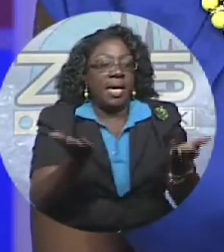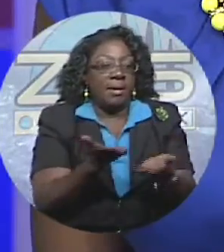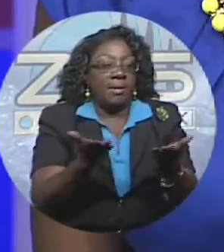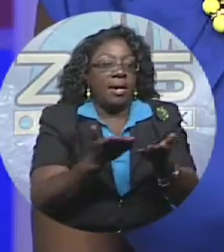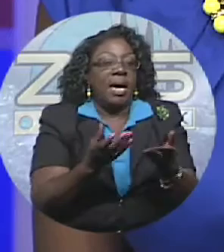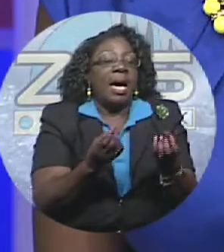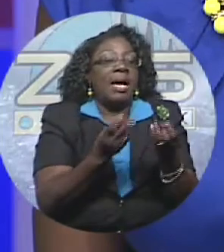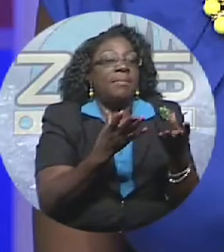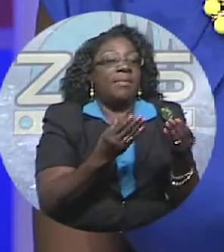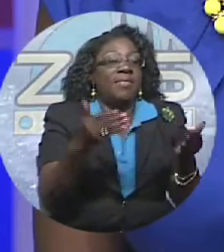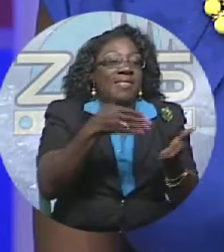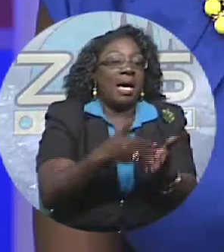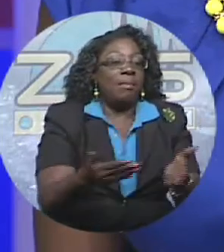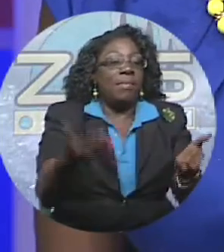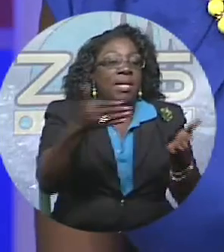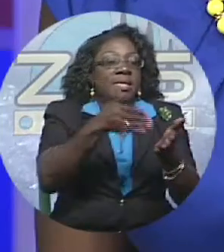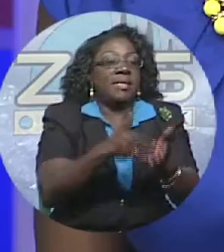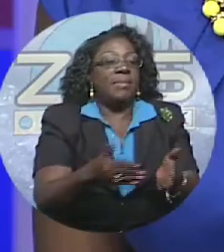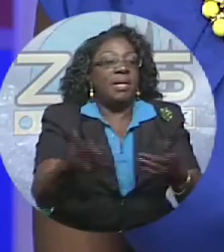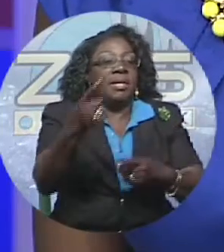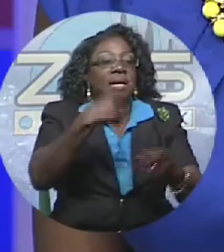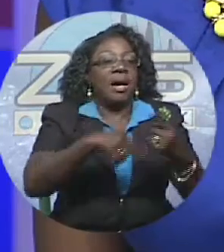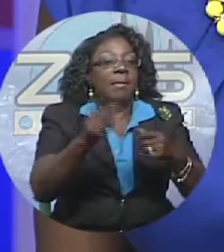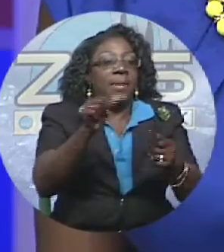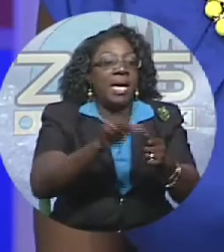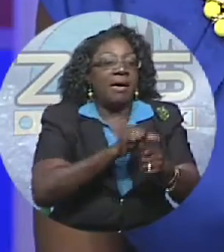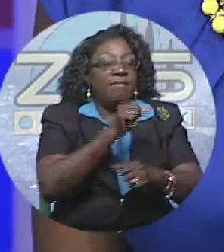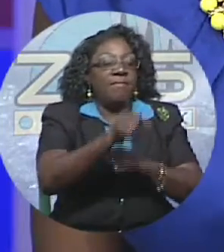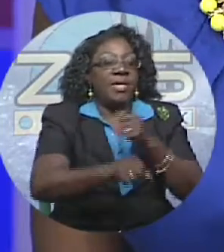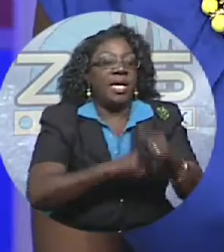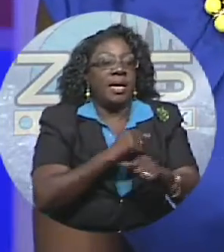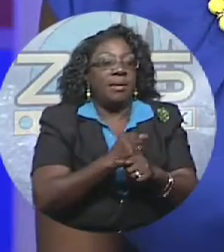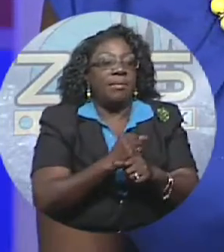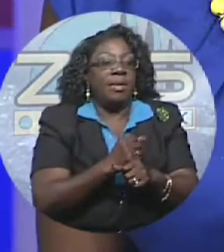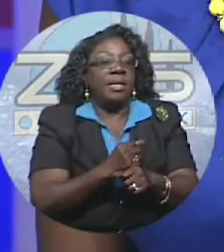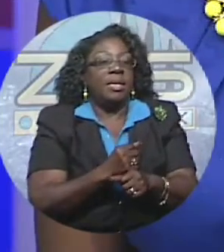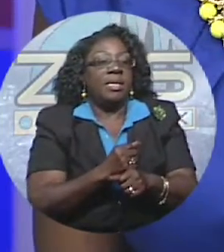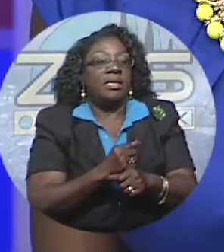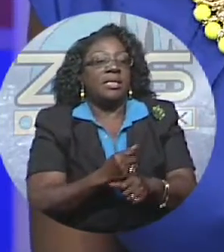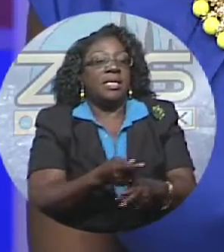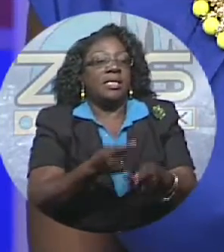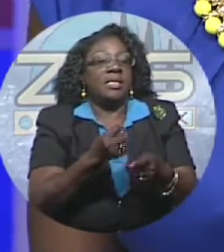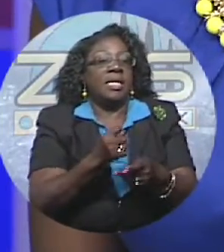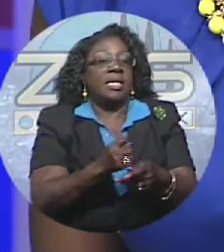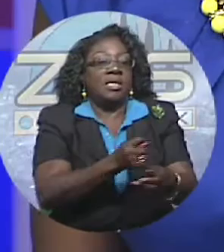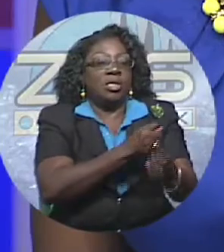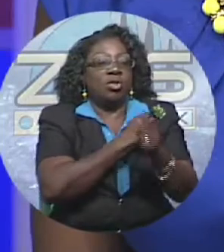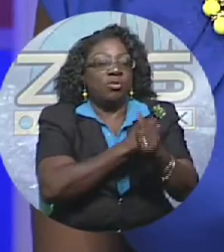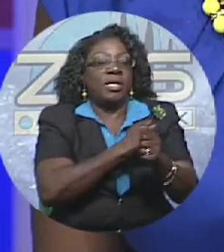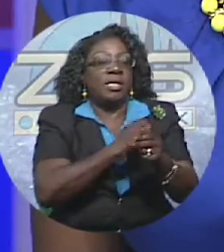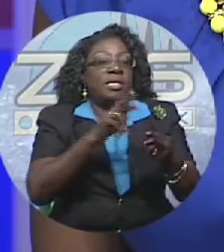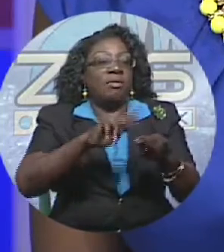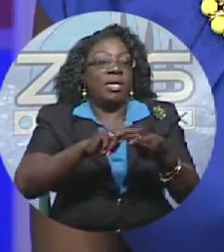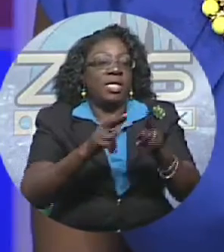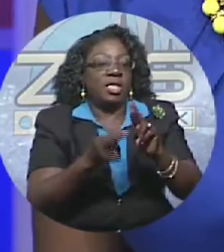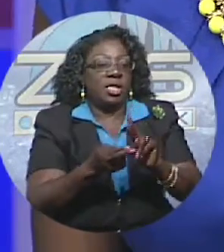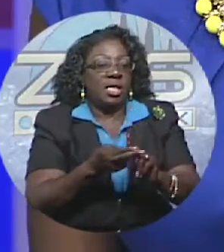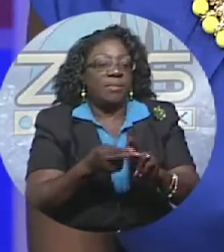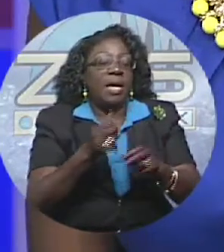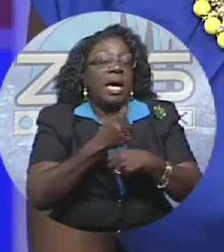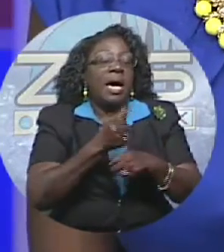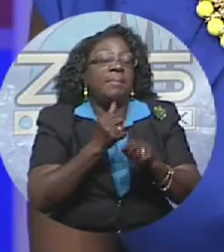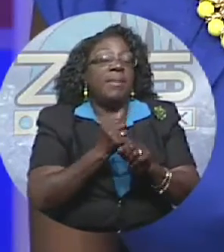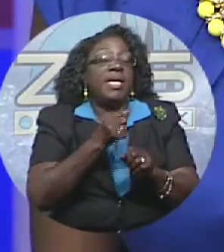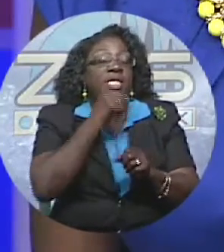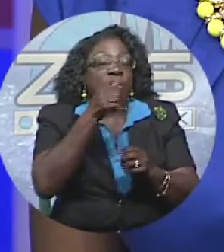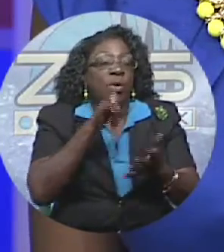chairmanship, as he says we have helped invest in our collective citizen security, energy diversification, and youth development. The statement concluded